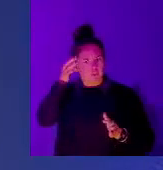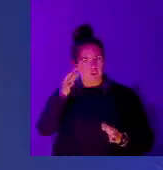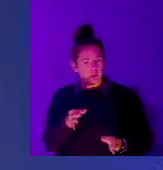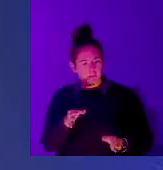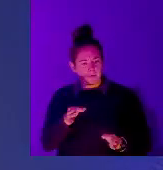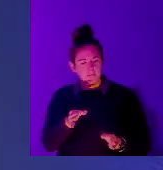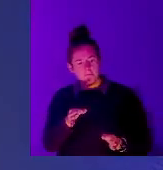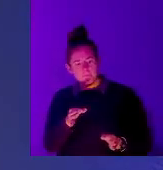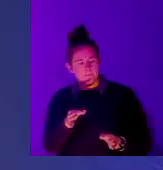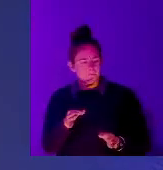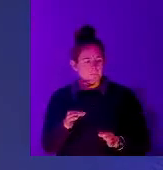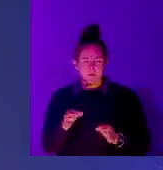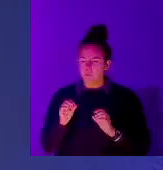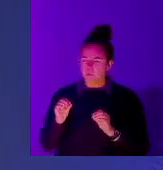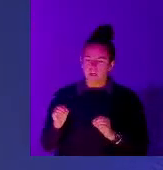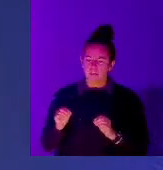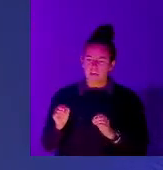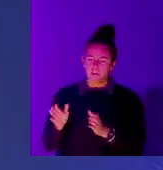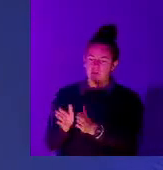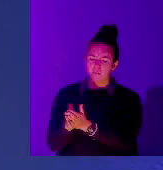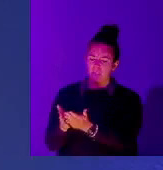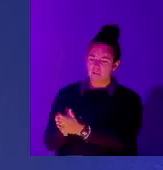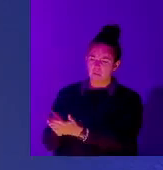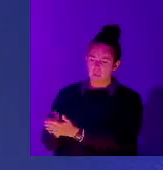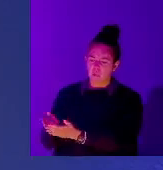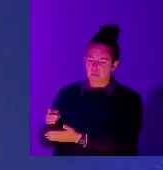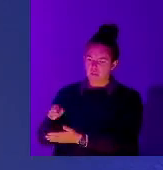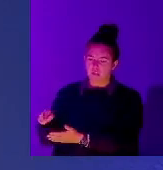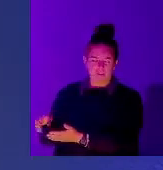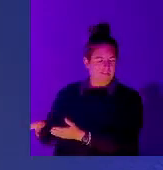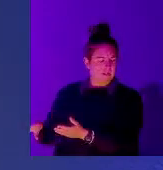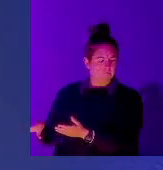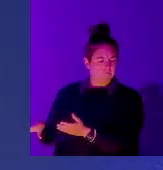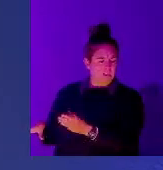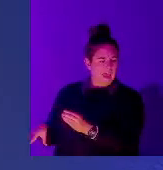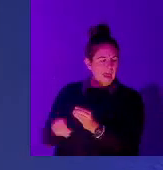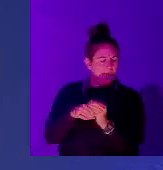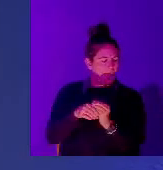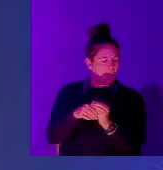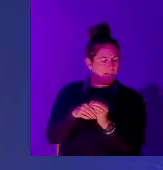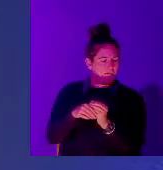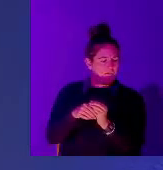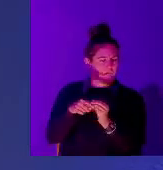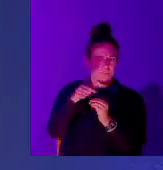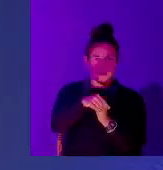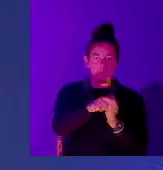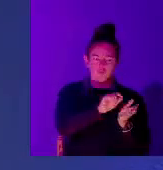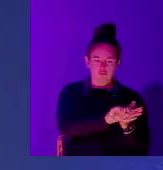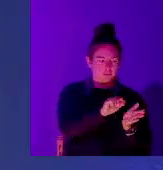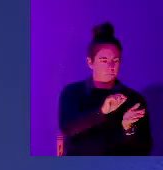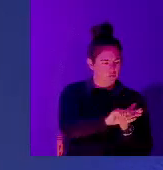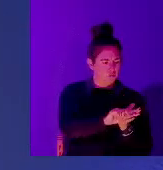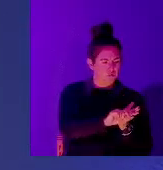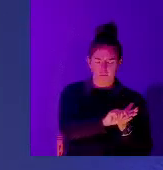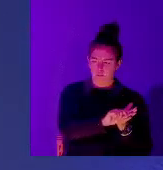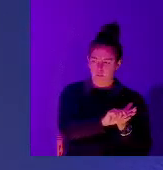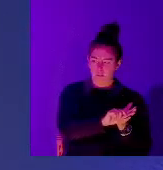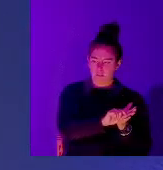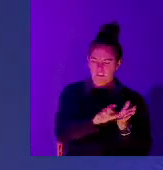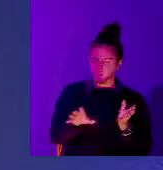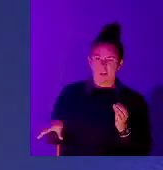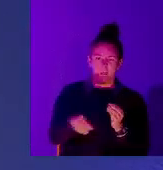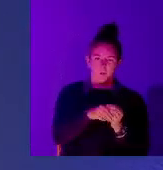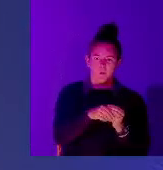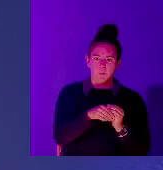of Scripture that would make it worthwhile to want to include those books in the